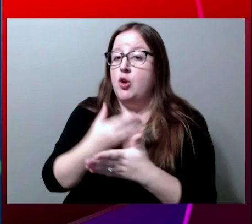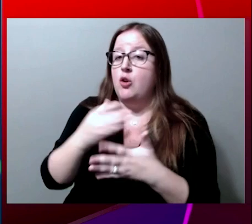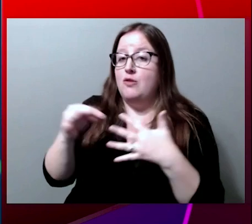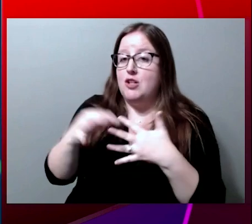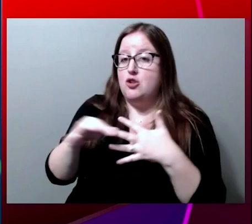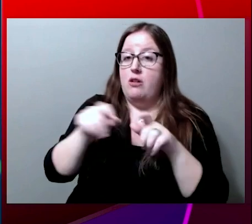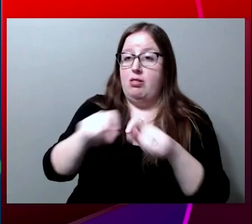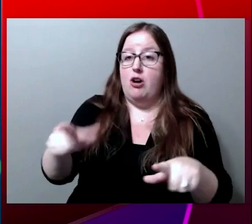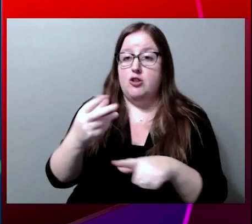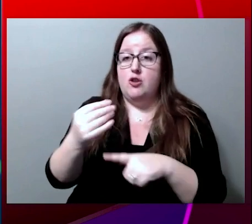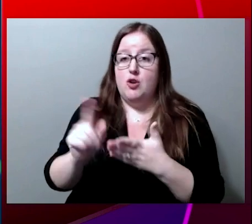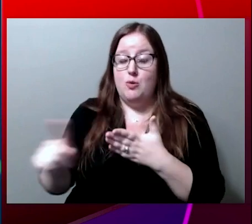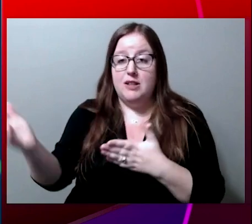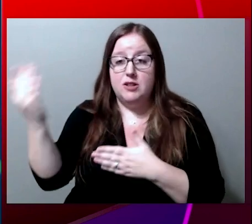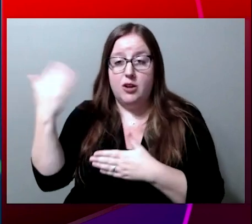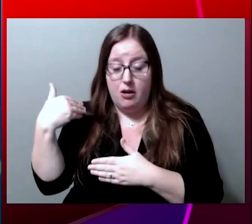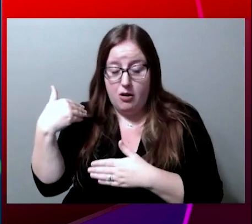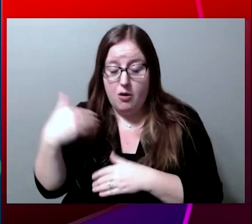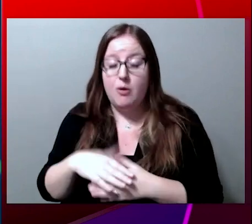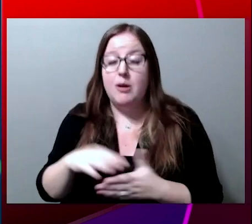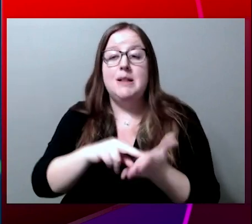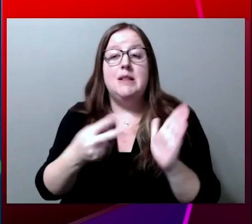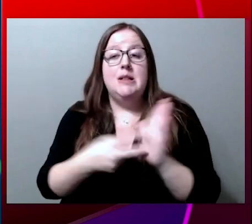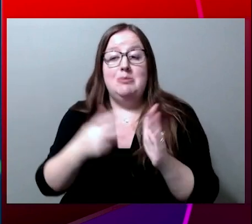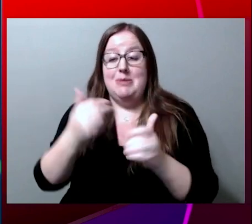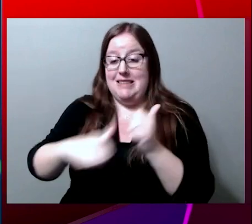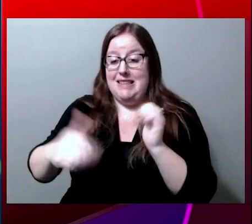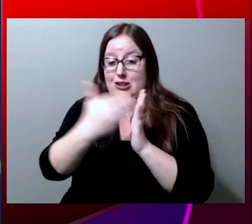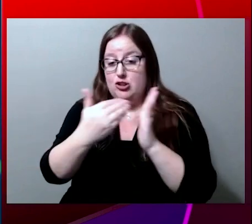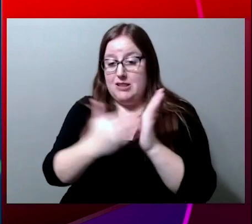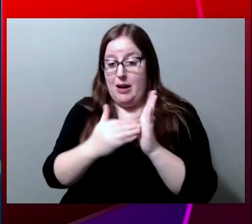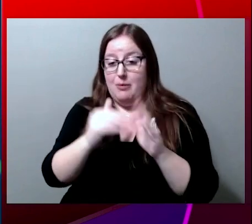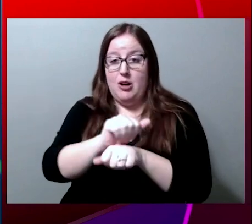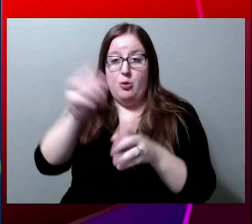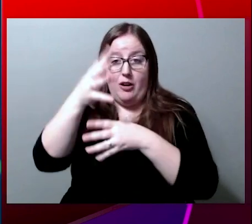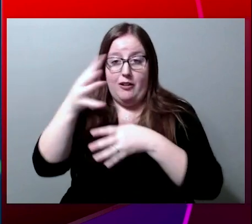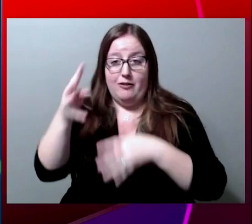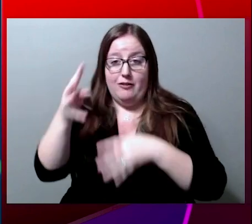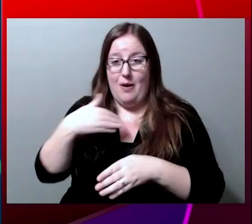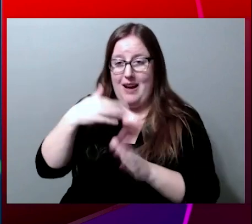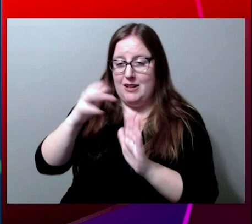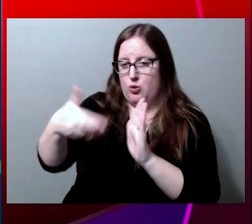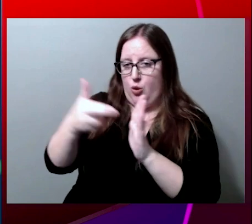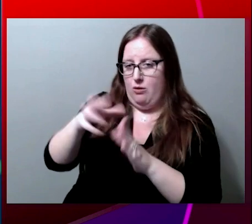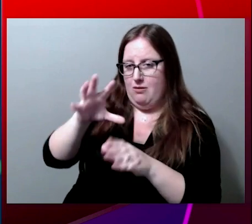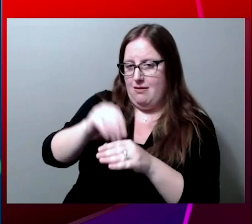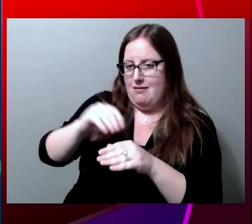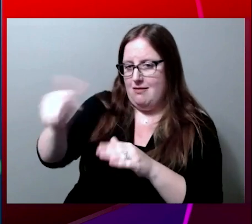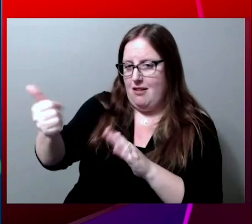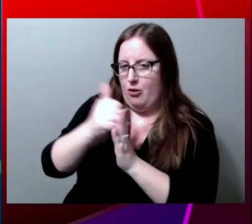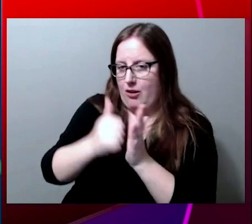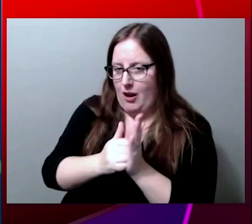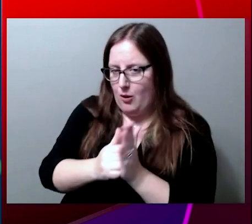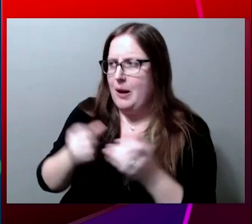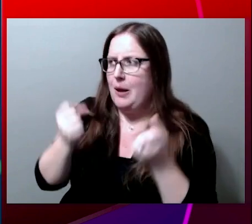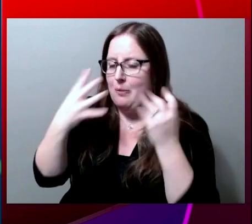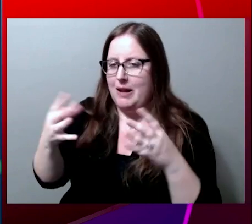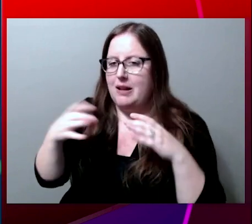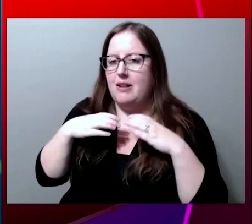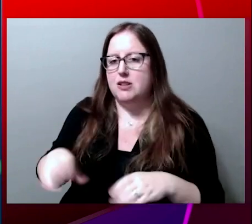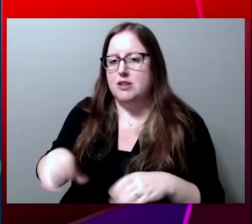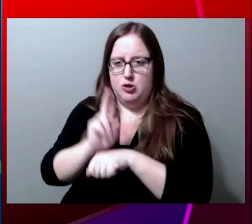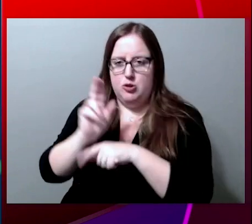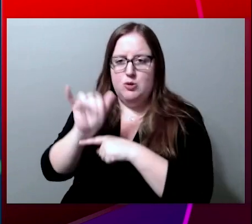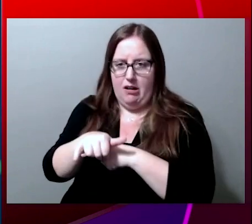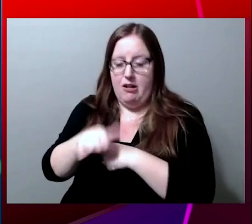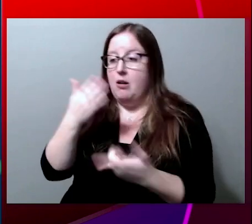weeks ago allows you to have each step in your workflow, your task, assume a role into another account. Many of our customers use multi-account architectures. So